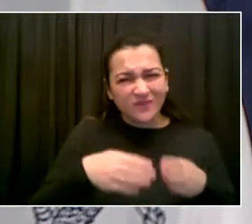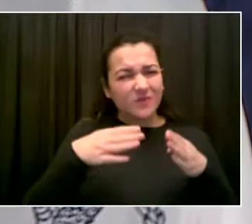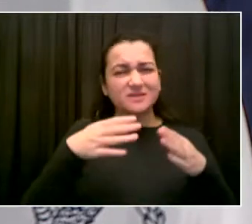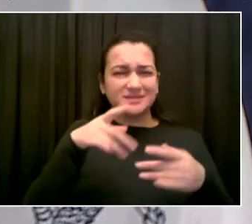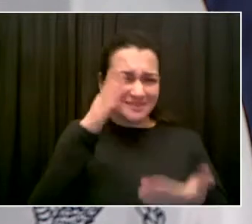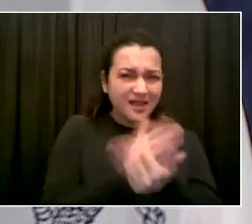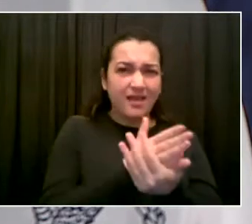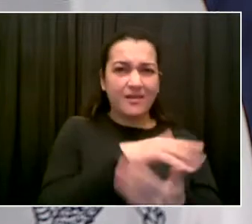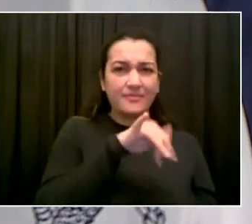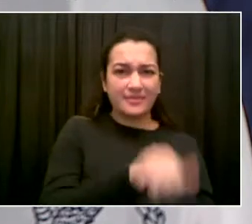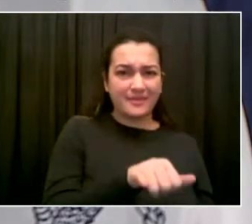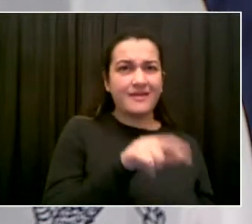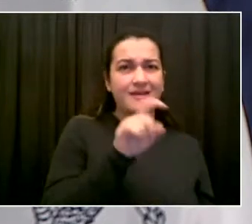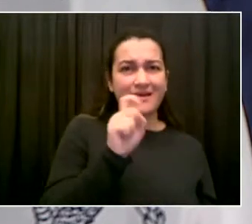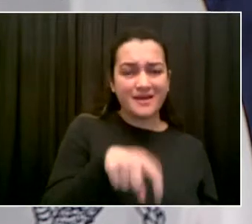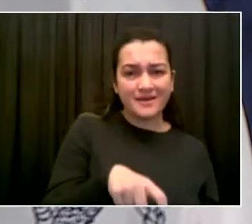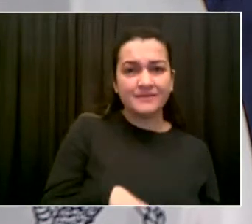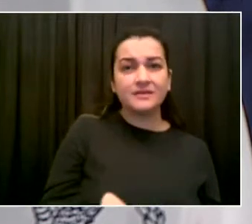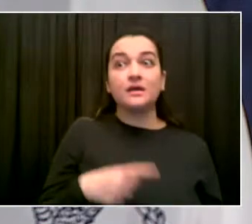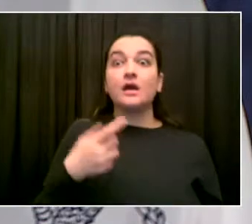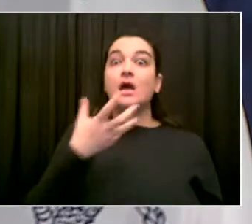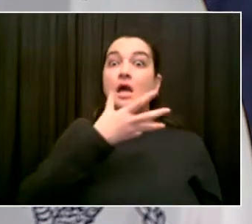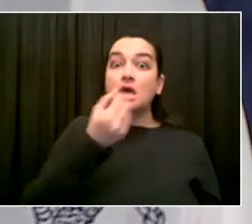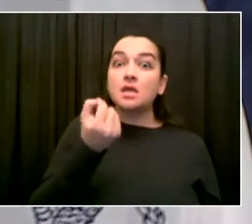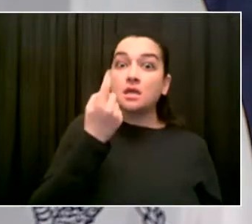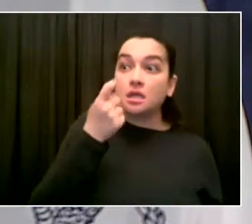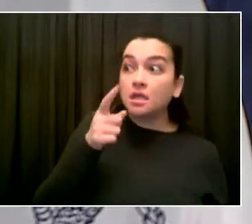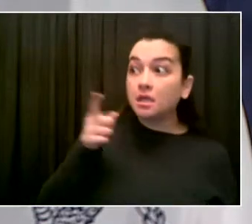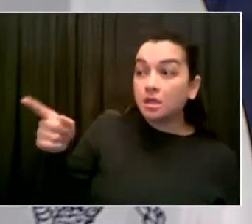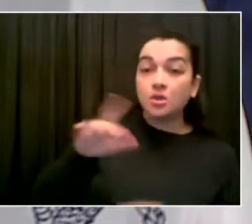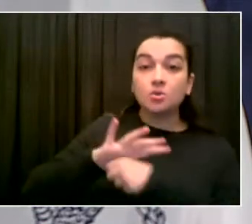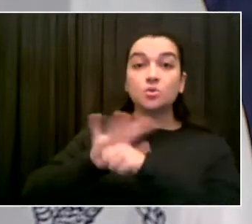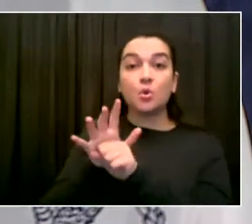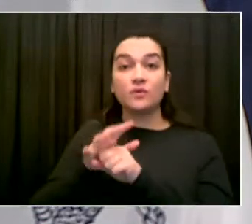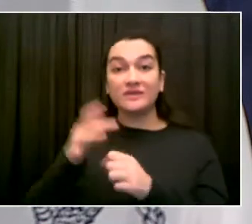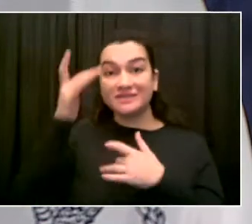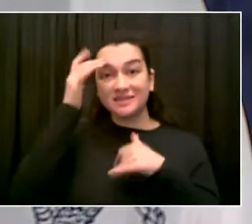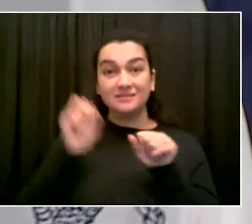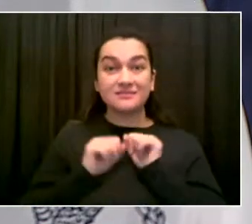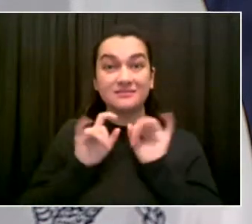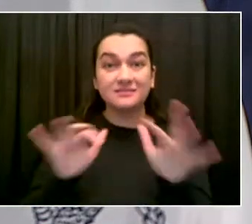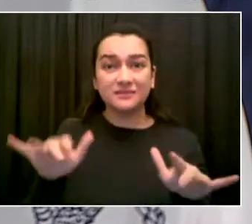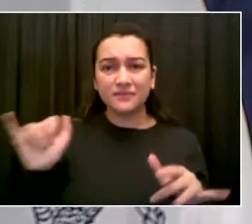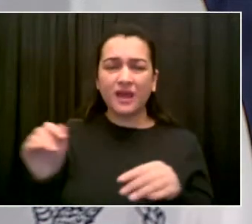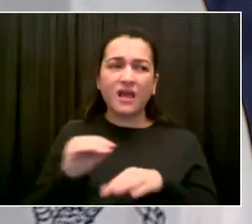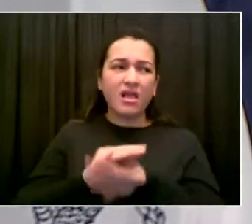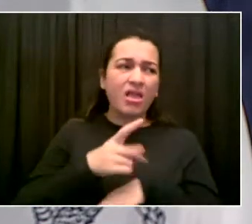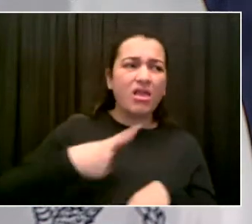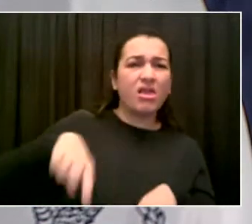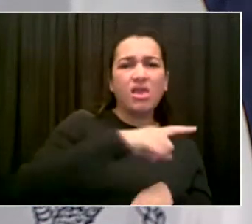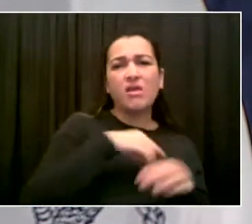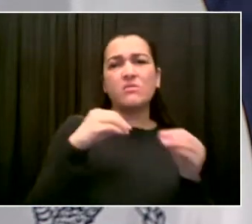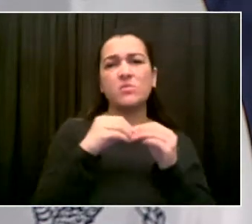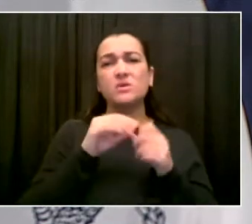to families and provide to children coming back to school. I think we've talked a lot about this and moved a lot of effort and resources to